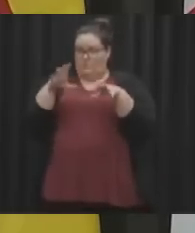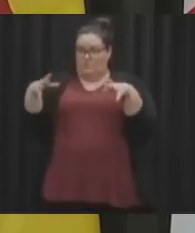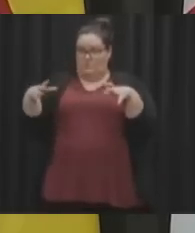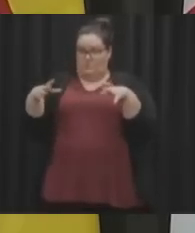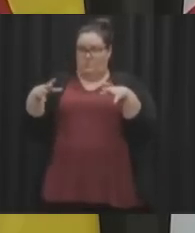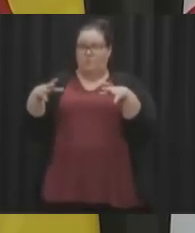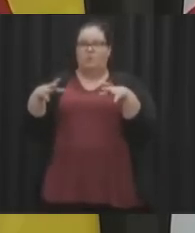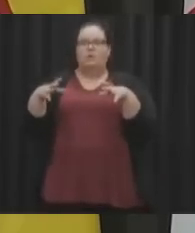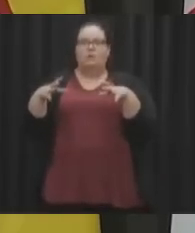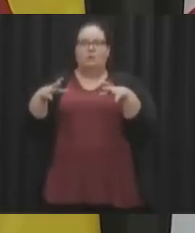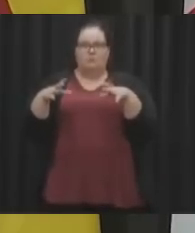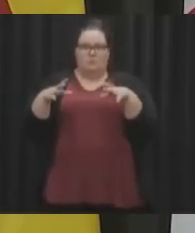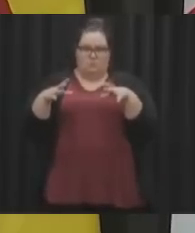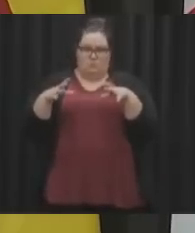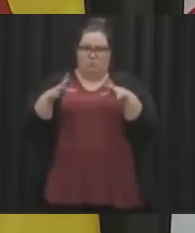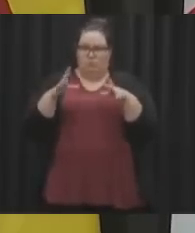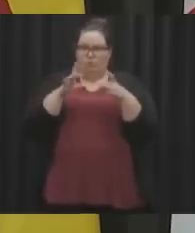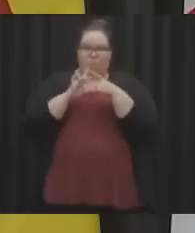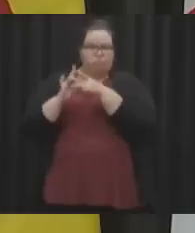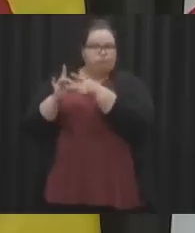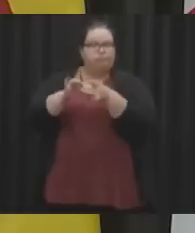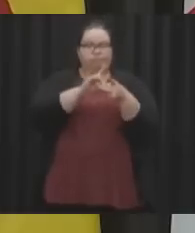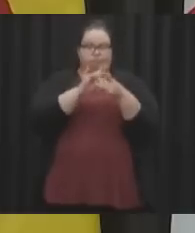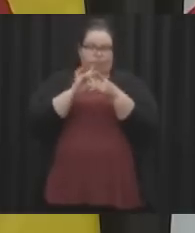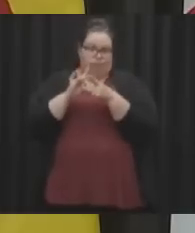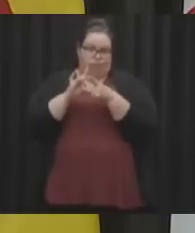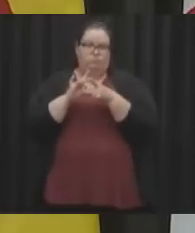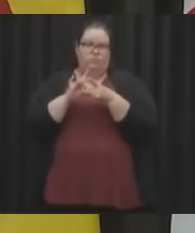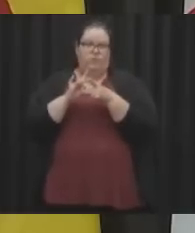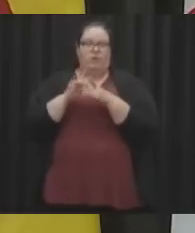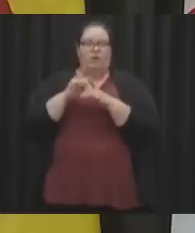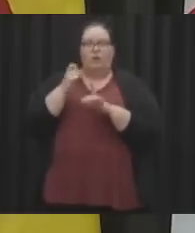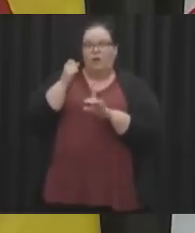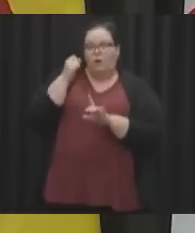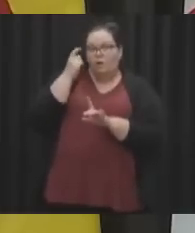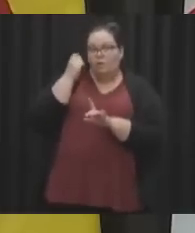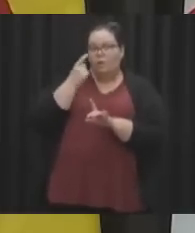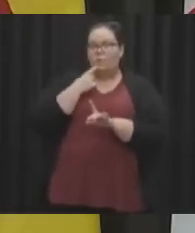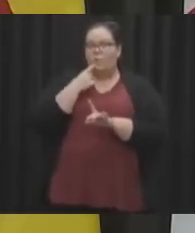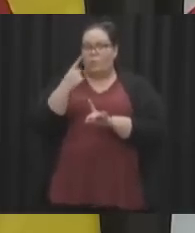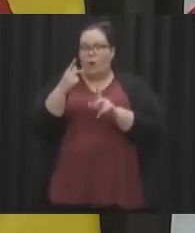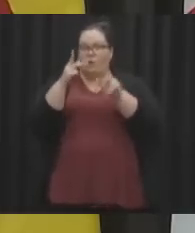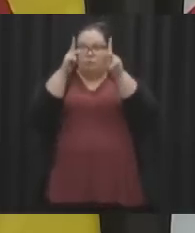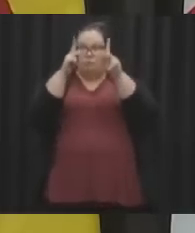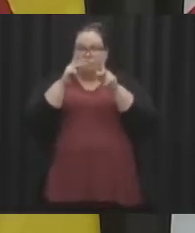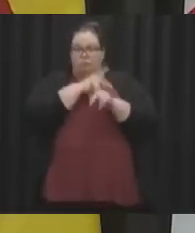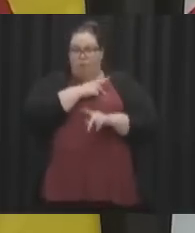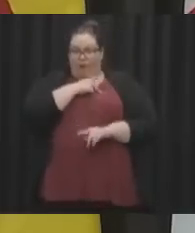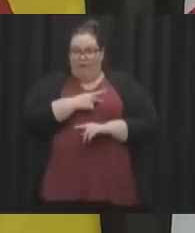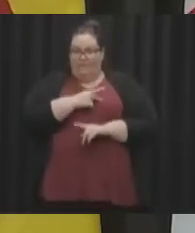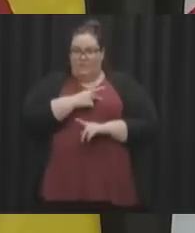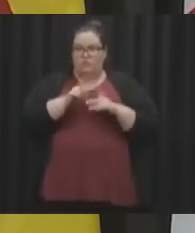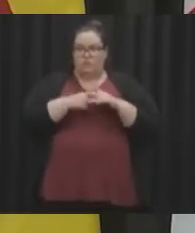medical officers of health from Newfoundland, PEI, and Nova Scotia to keep them informed of things